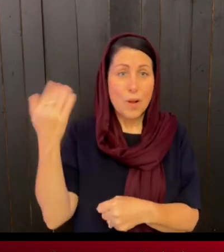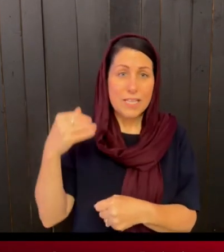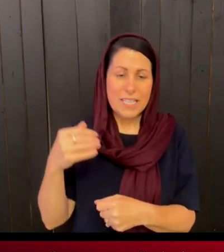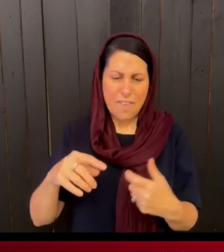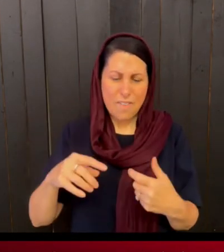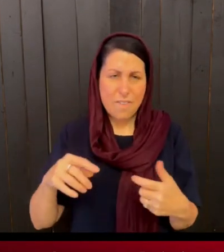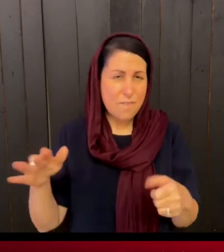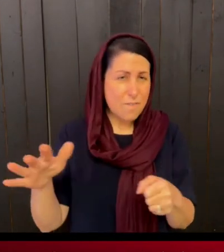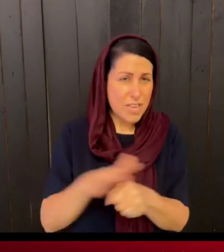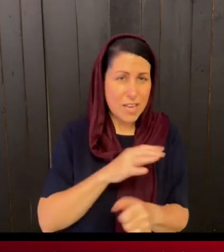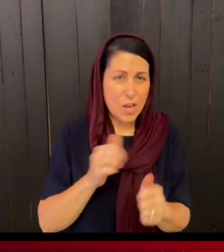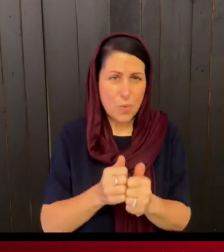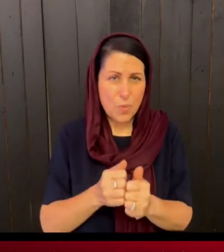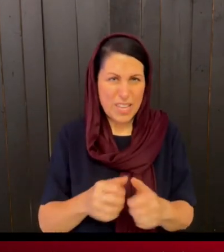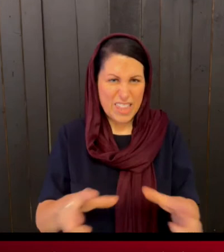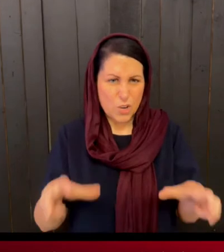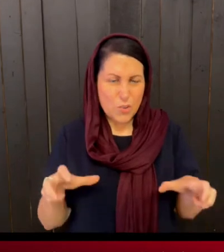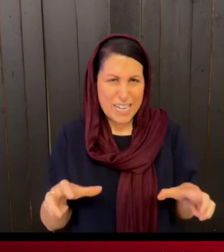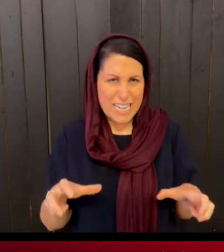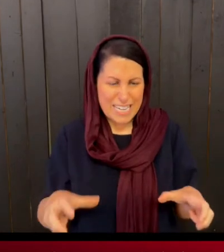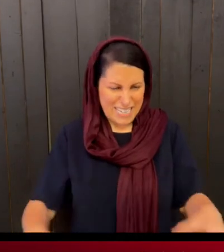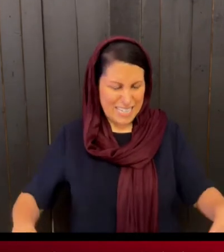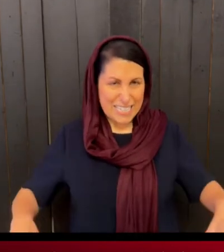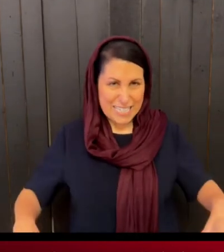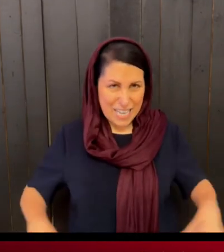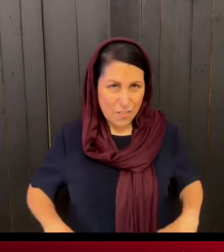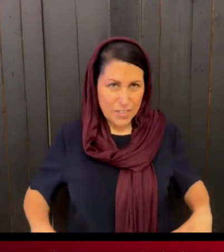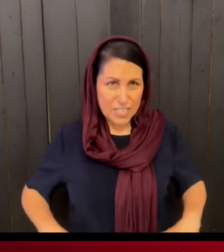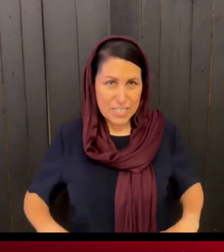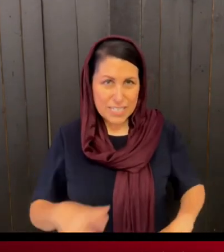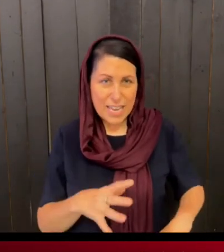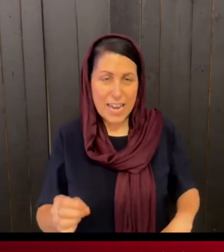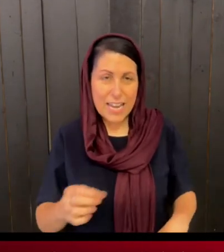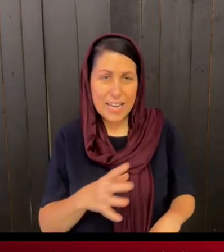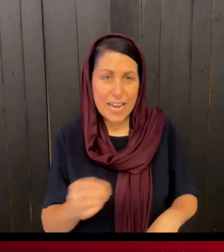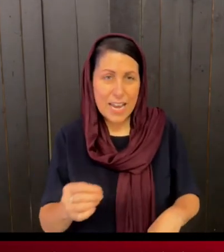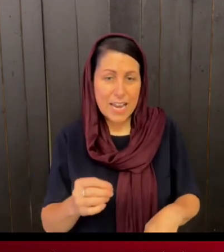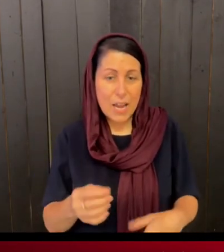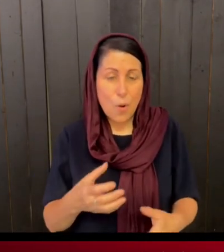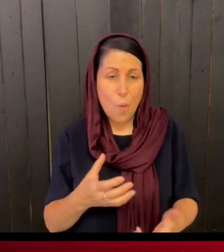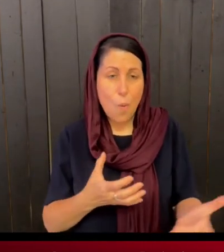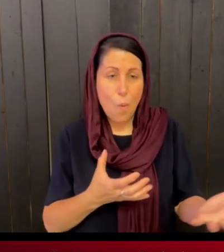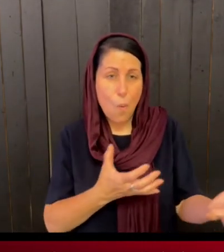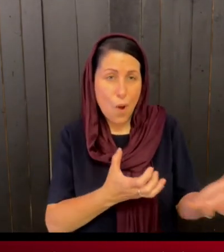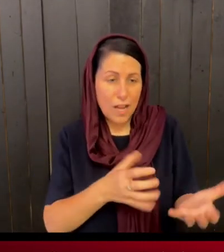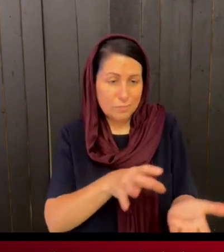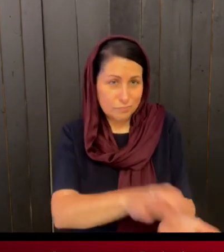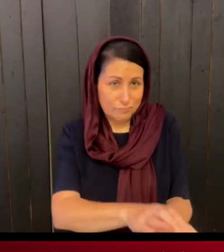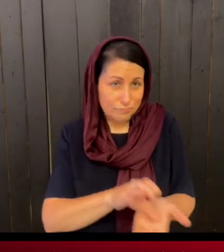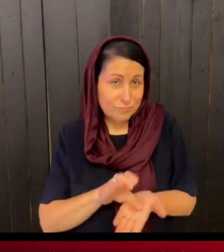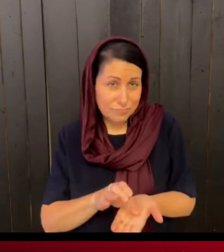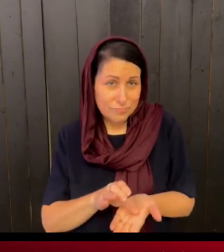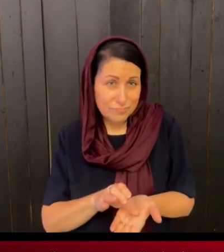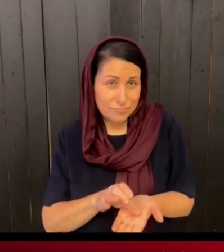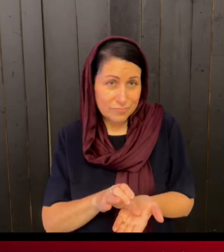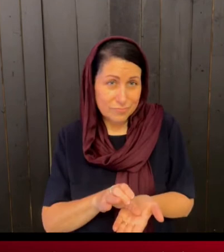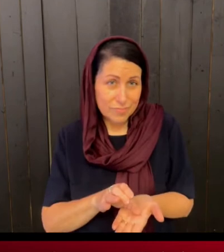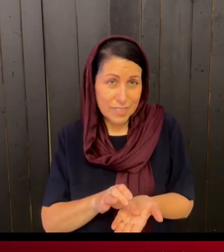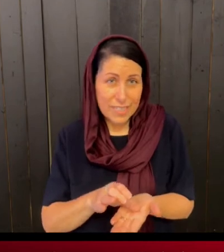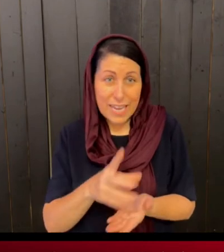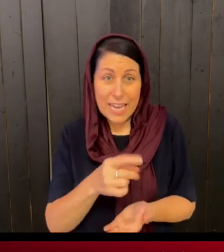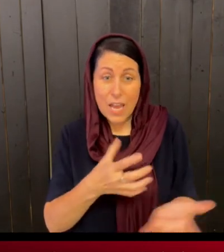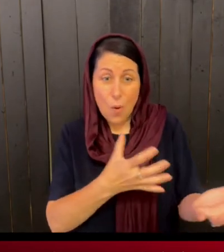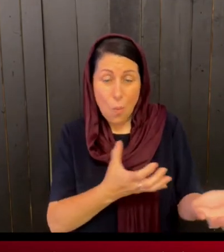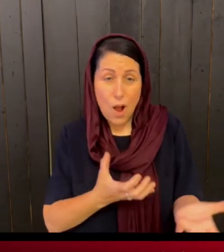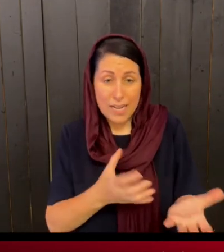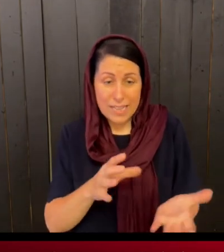with selfishness and what he wanted. You know, he wanted the inheritance from his dad. He wanted it in advance, and he wanted to